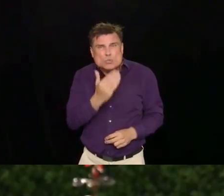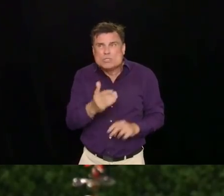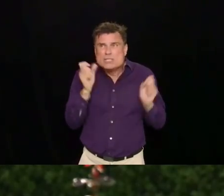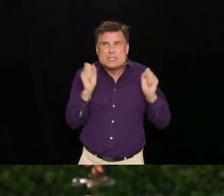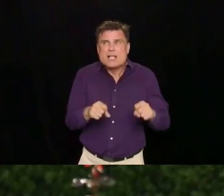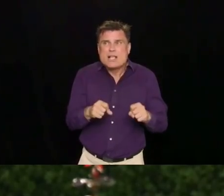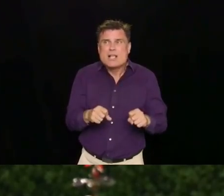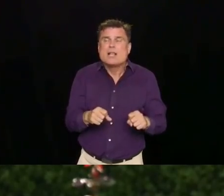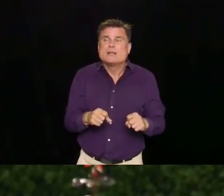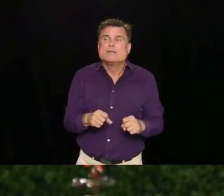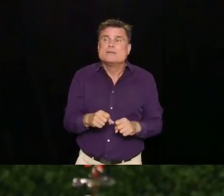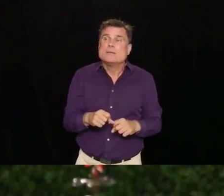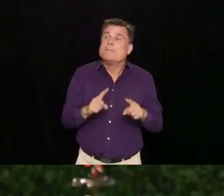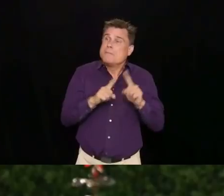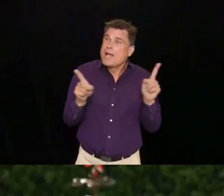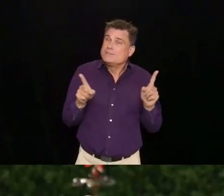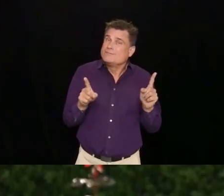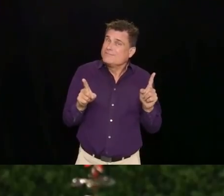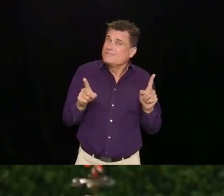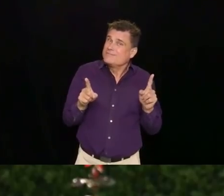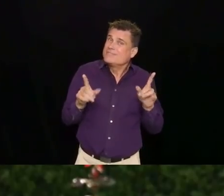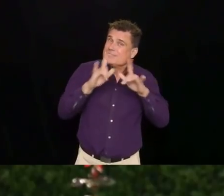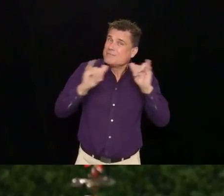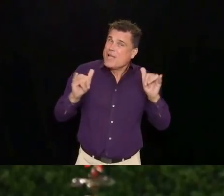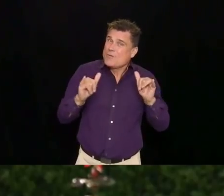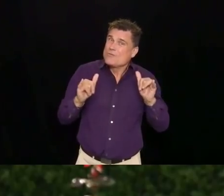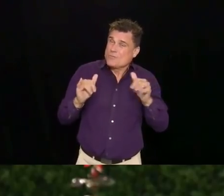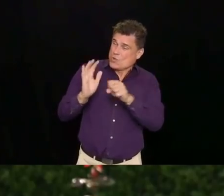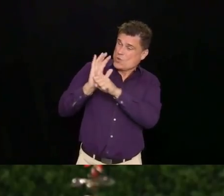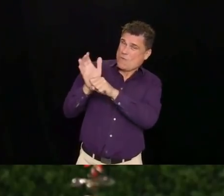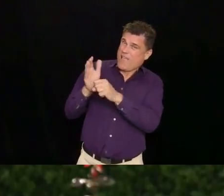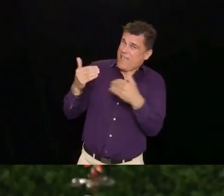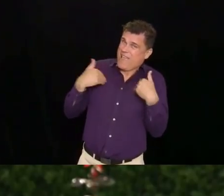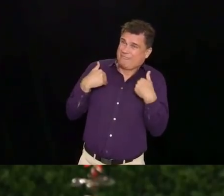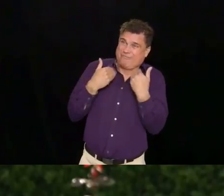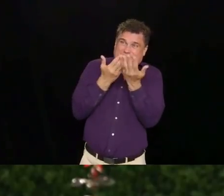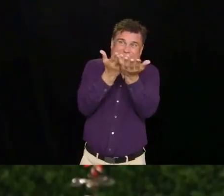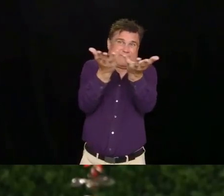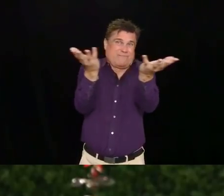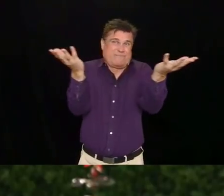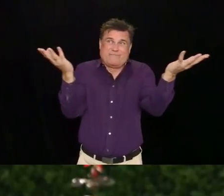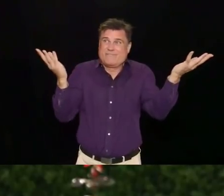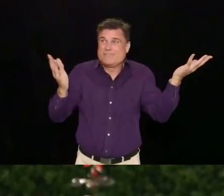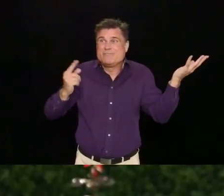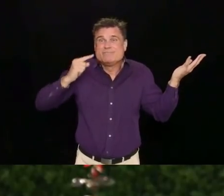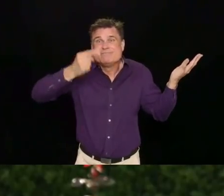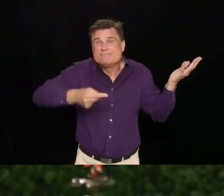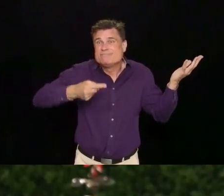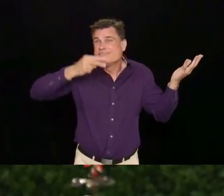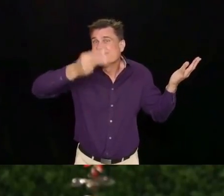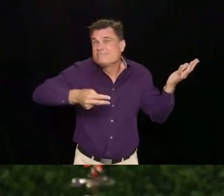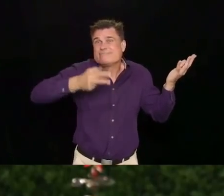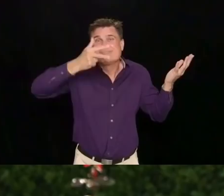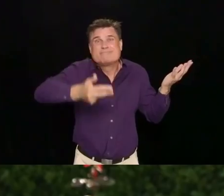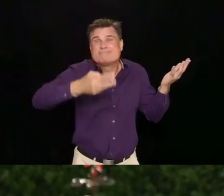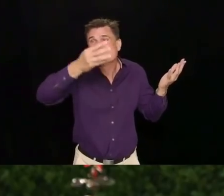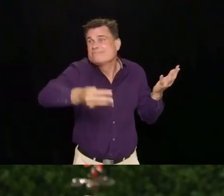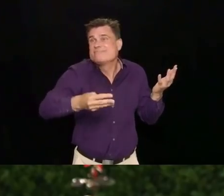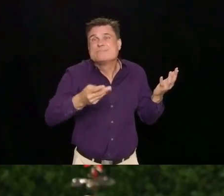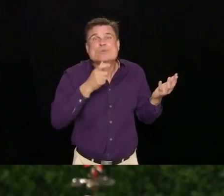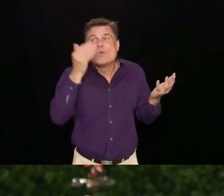you know, with this for months and months and months. So we have to understand that while we've done very well in BC, we cannot